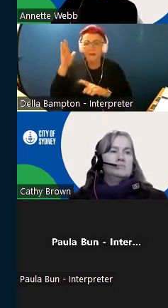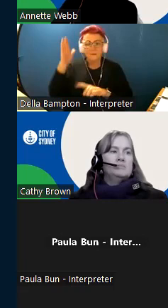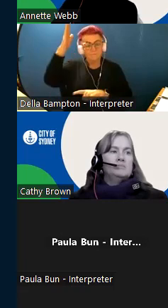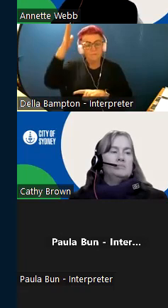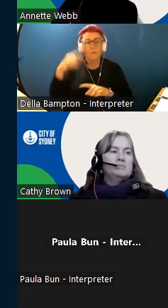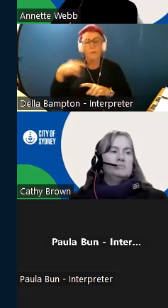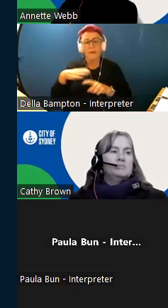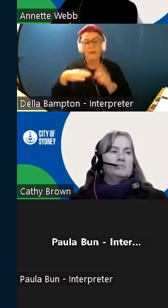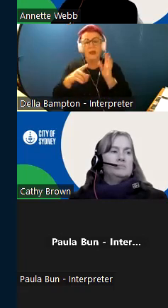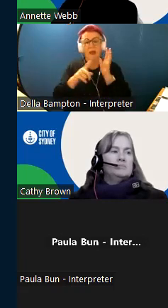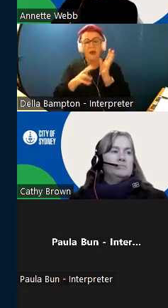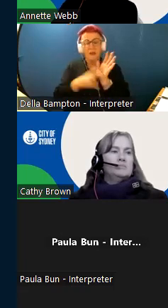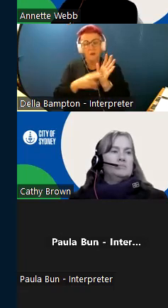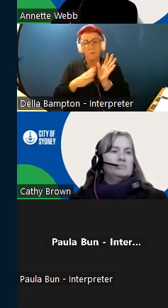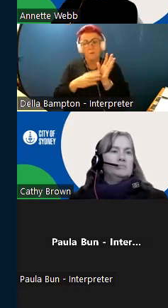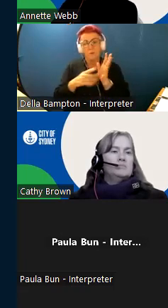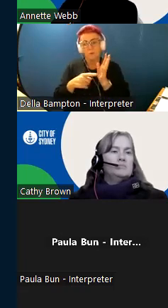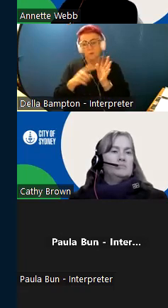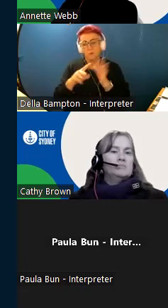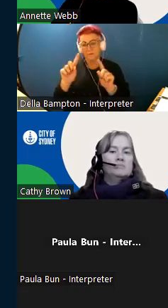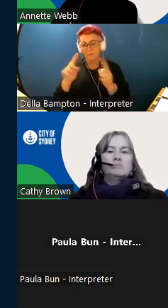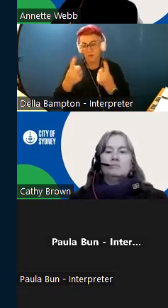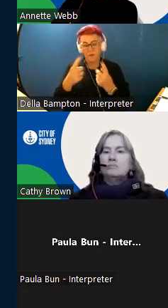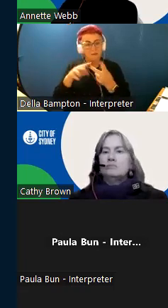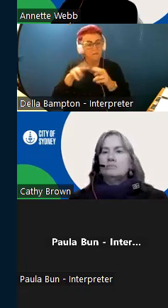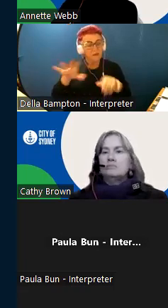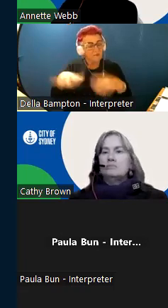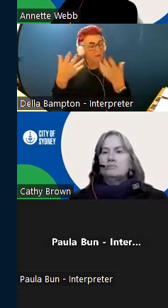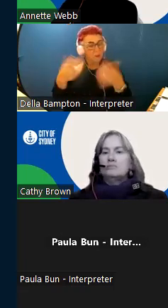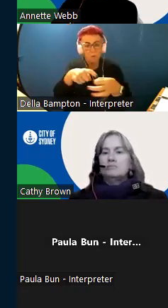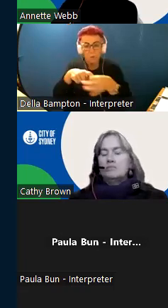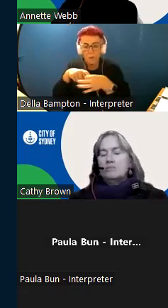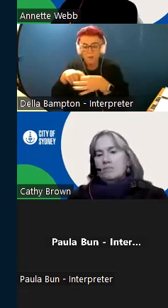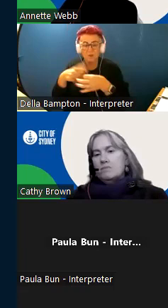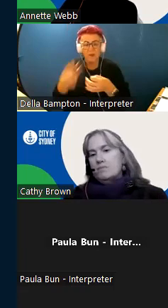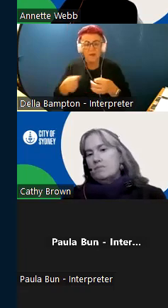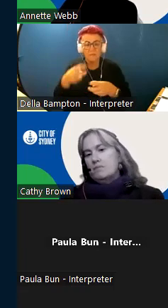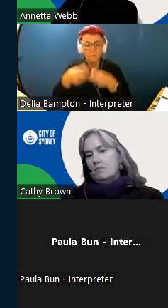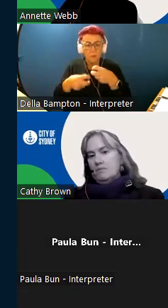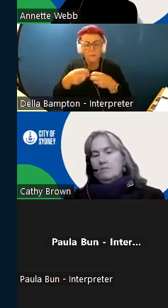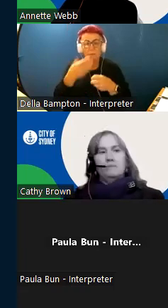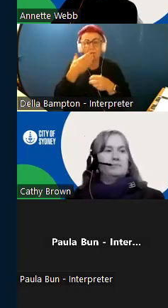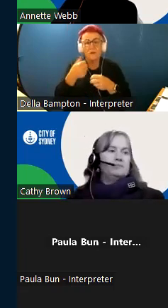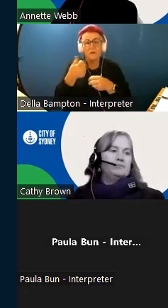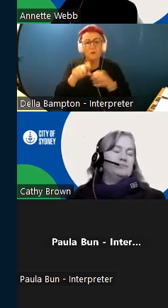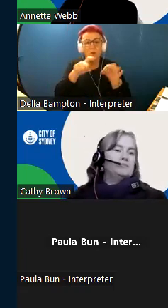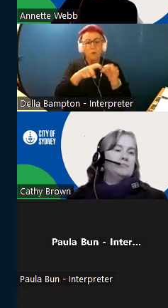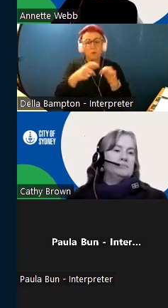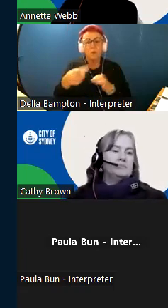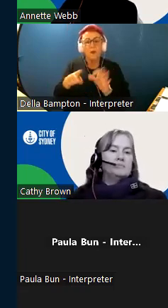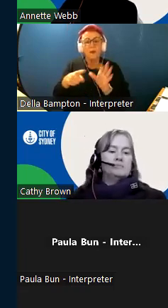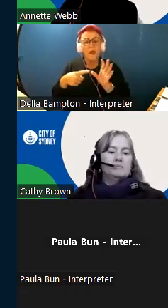you. So if you have any questions or experiencing any issues, please use the Q&A chat function to communicate with